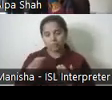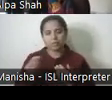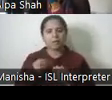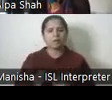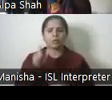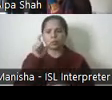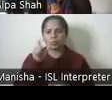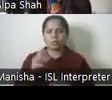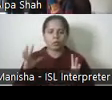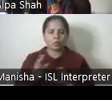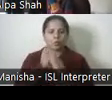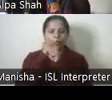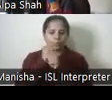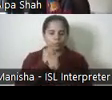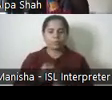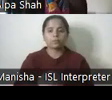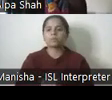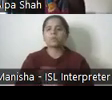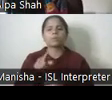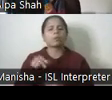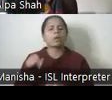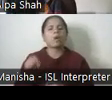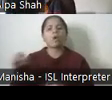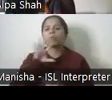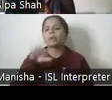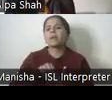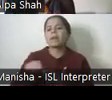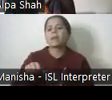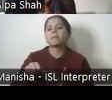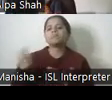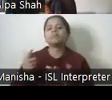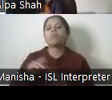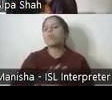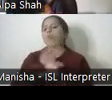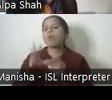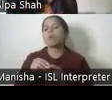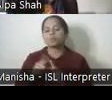words of conclusion, what is the implication of all of this?